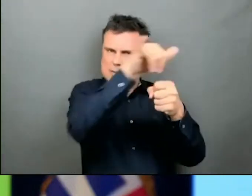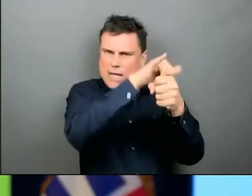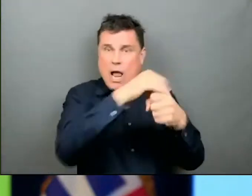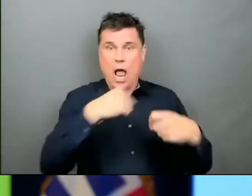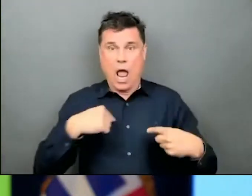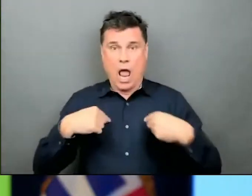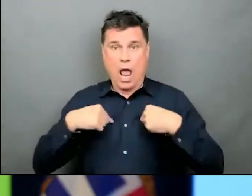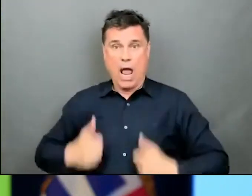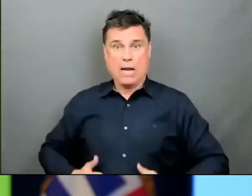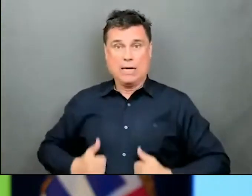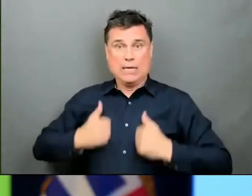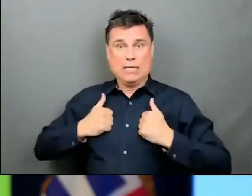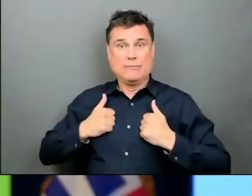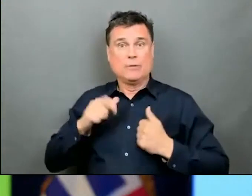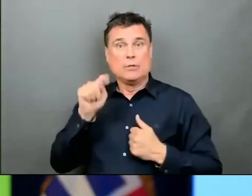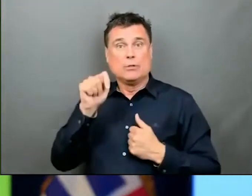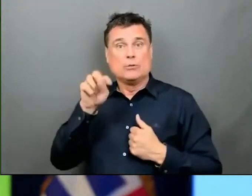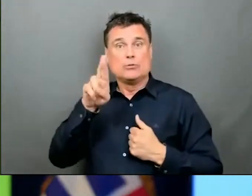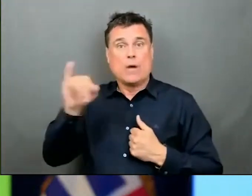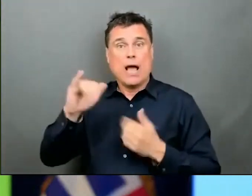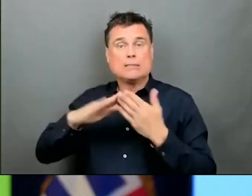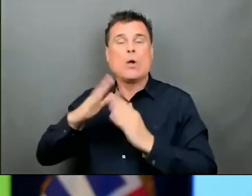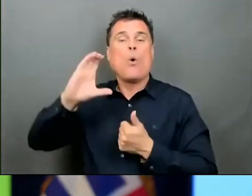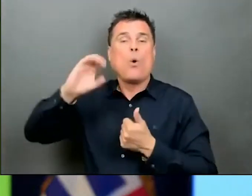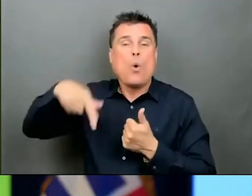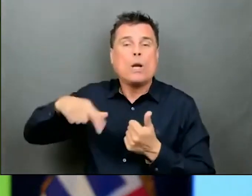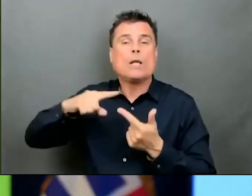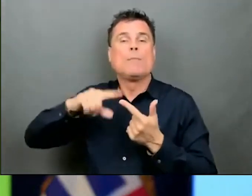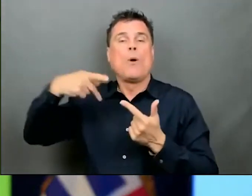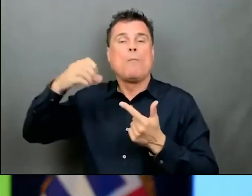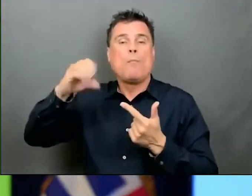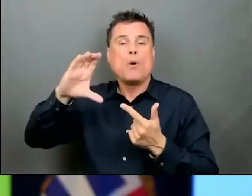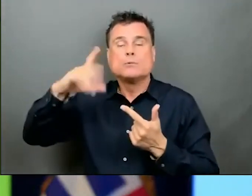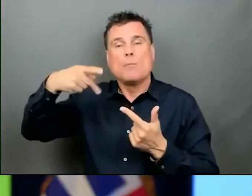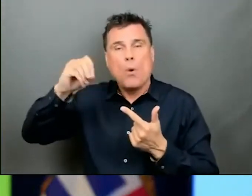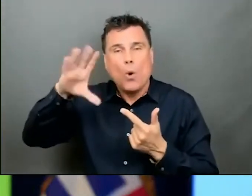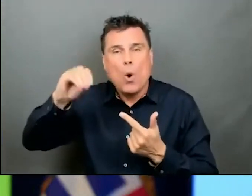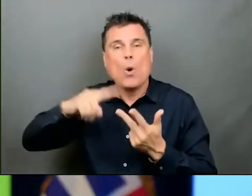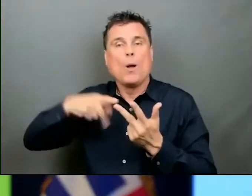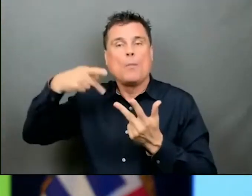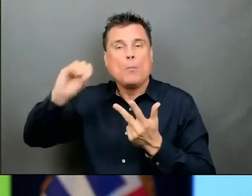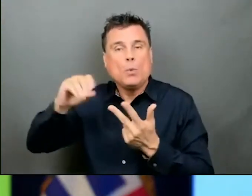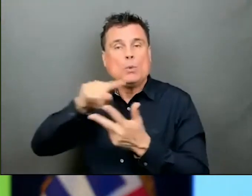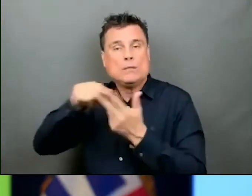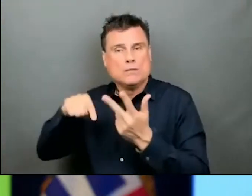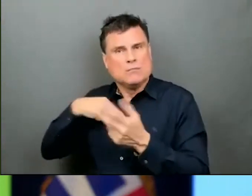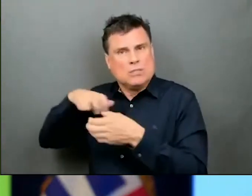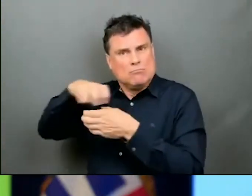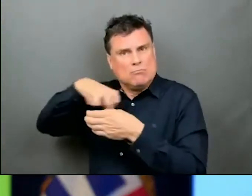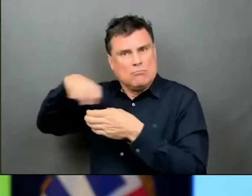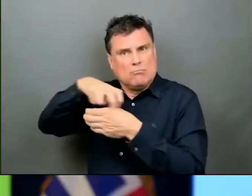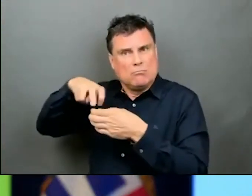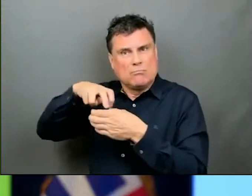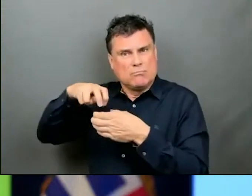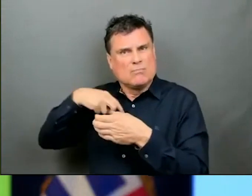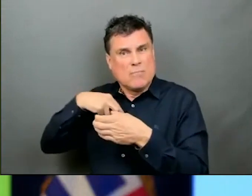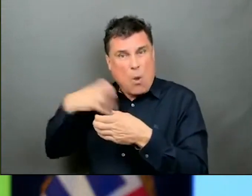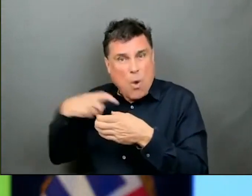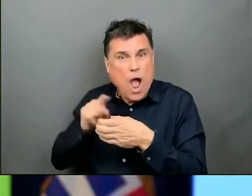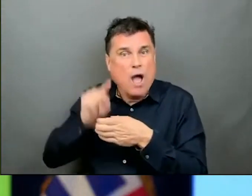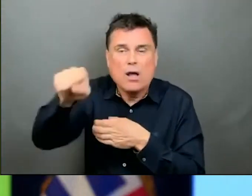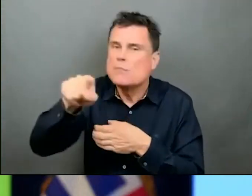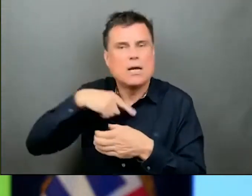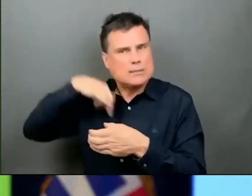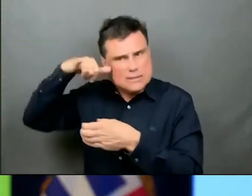Tri-Cities. I'm not going to be going to White Rock as much as I might want to. I'm staying in the Tri-Cities. If I live in